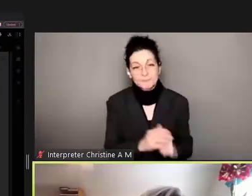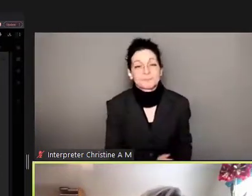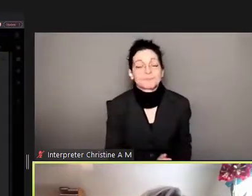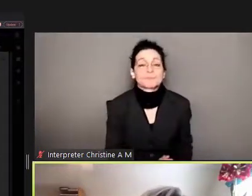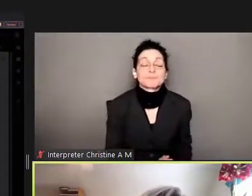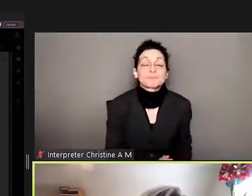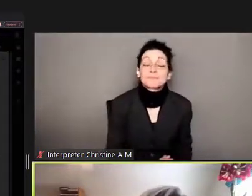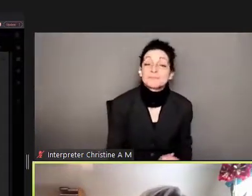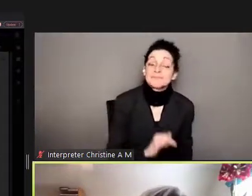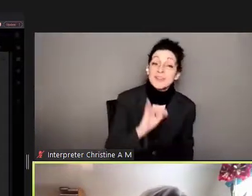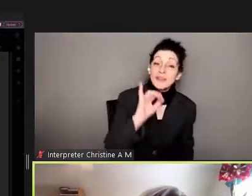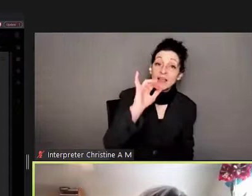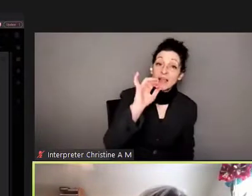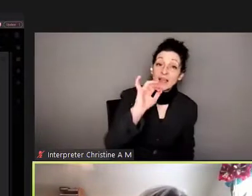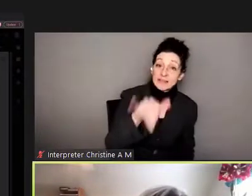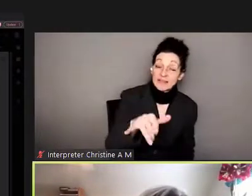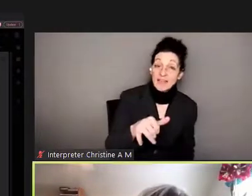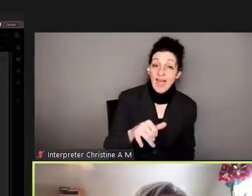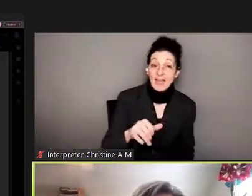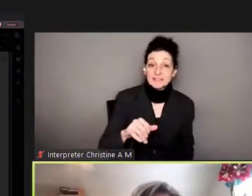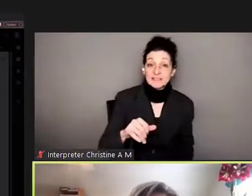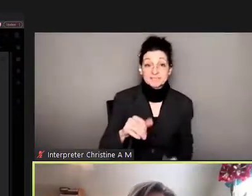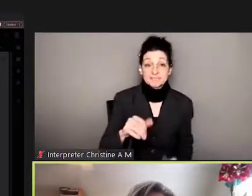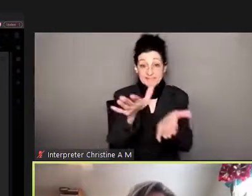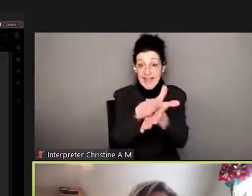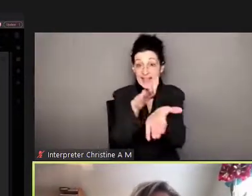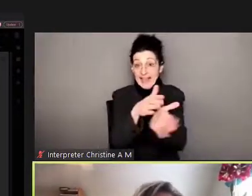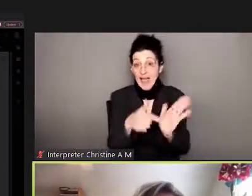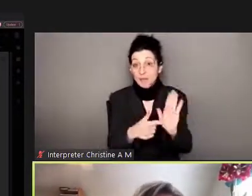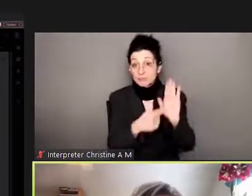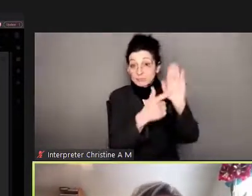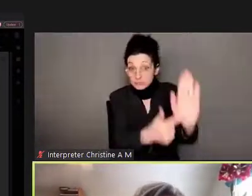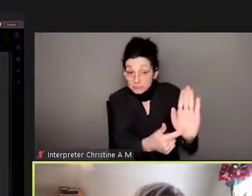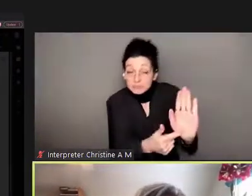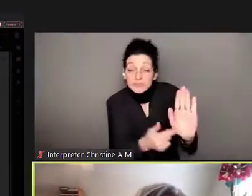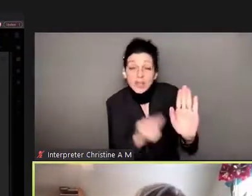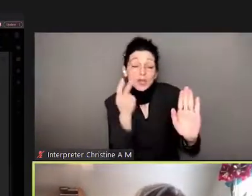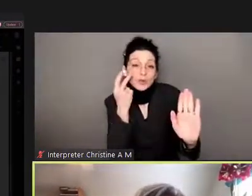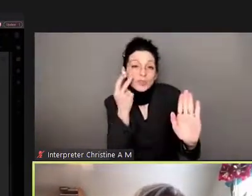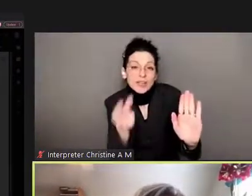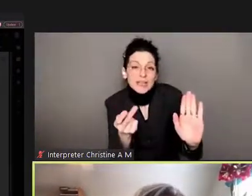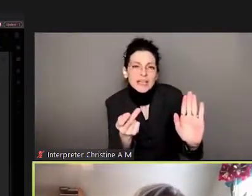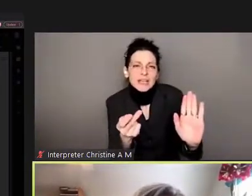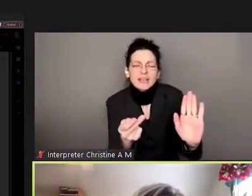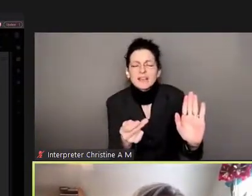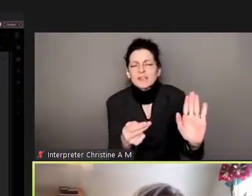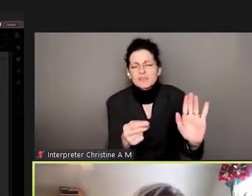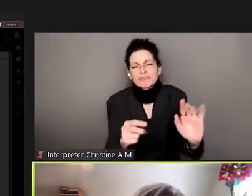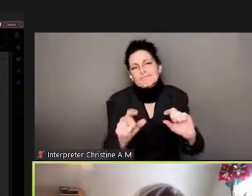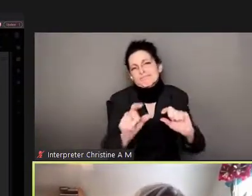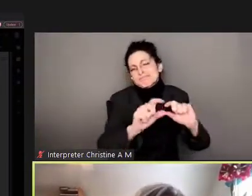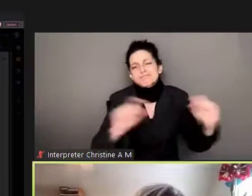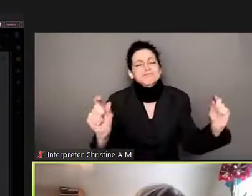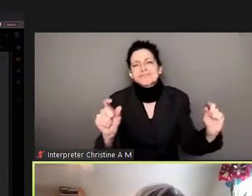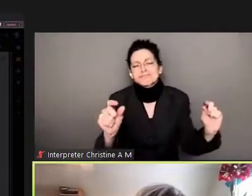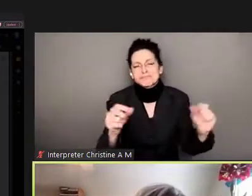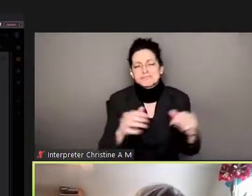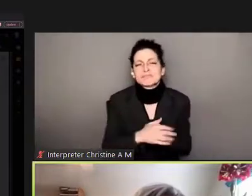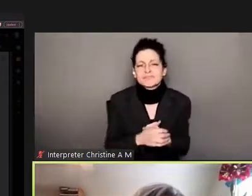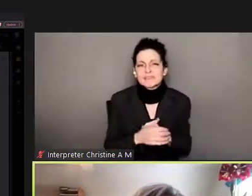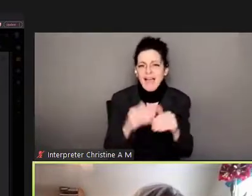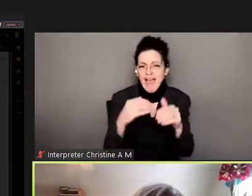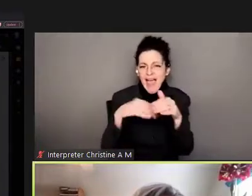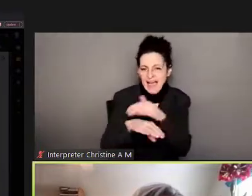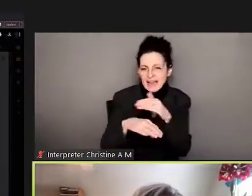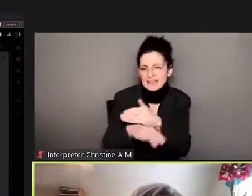see that the first part of it is that invocation about access, which is where, depending on what context I'm in, I